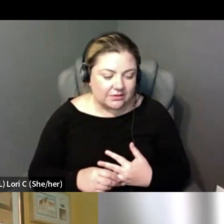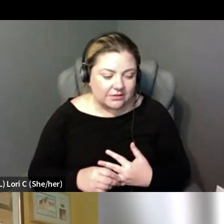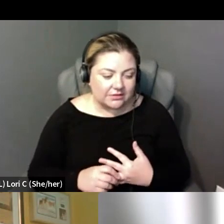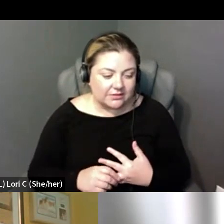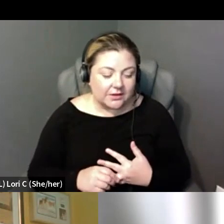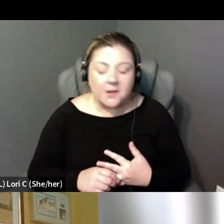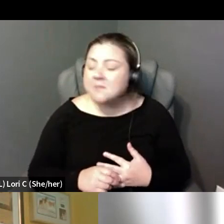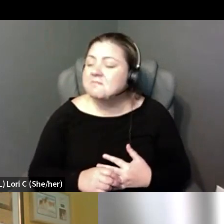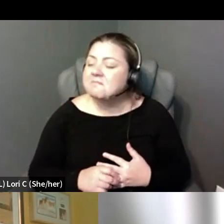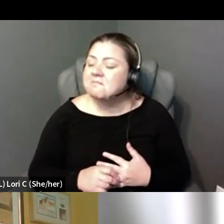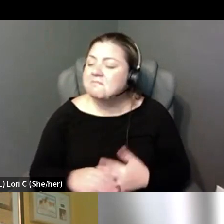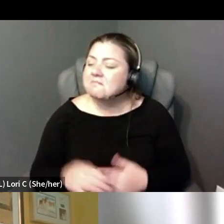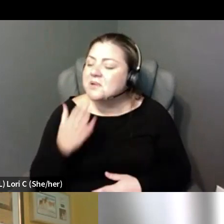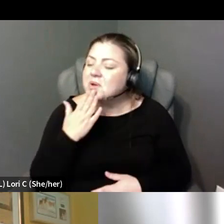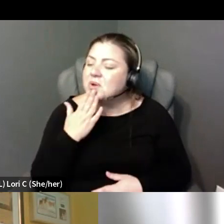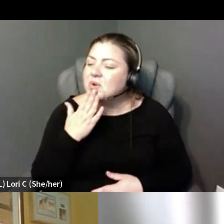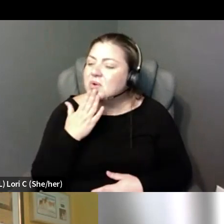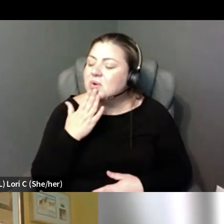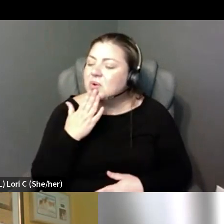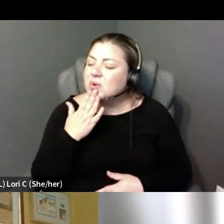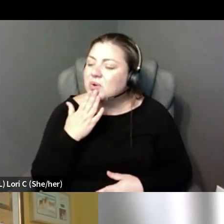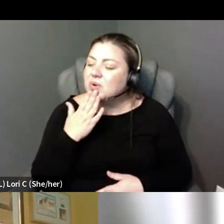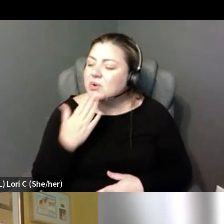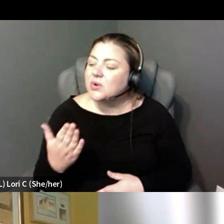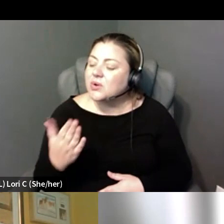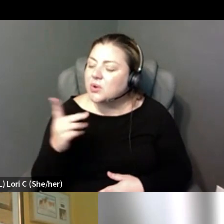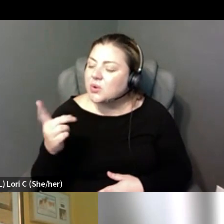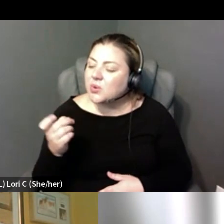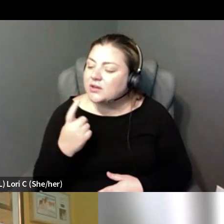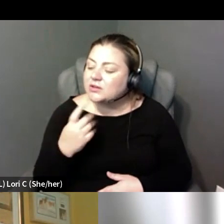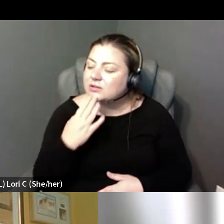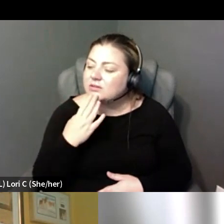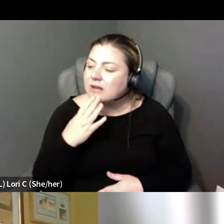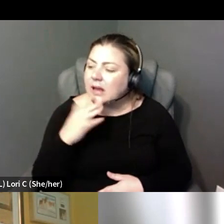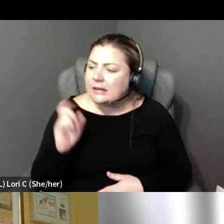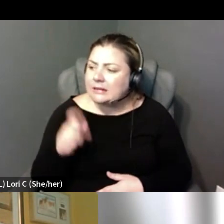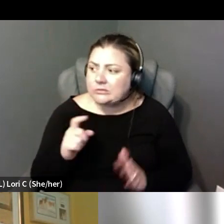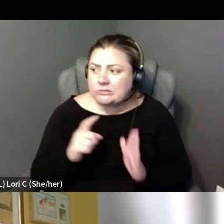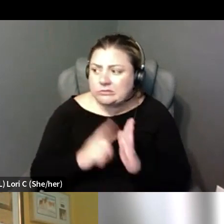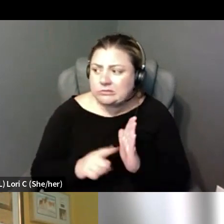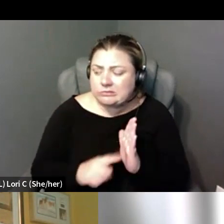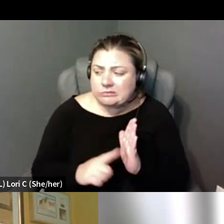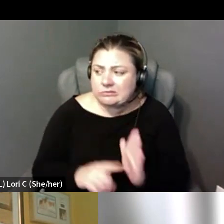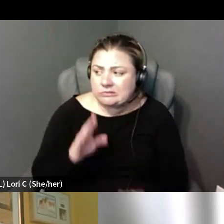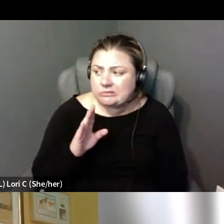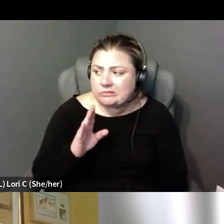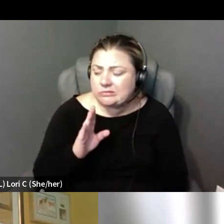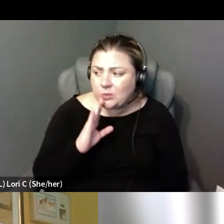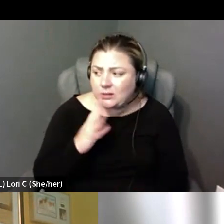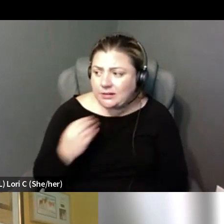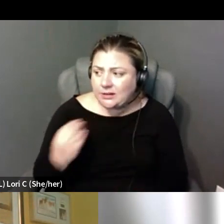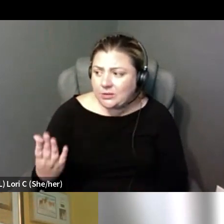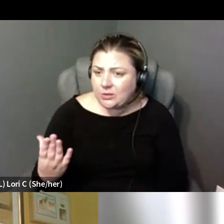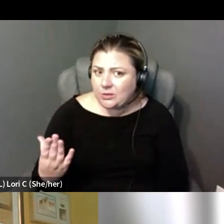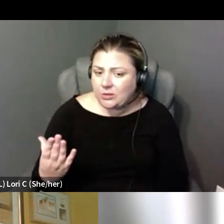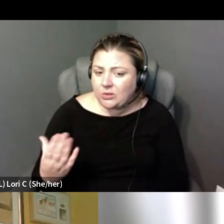great question, and something that I definitely need to look deeper into with the work group and get back to you on. I think